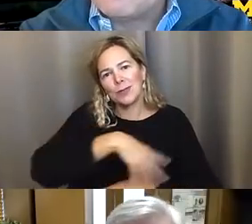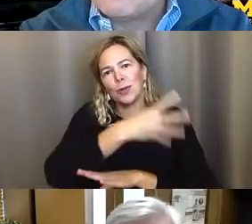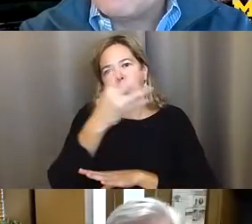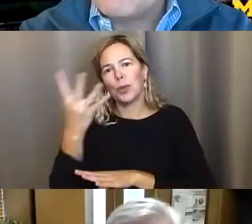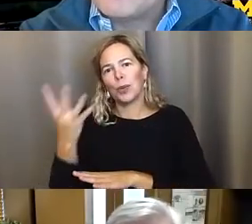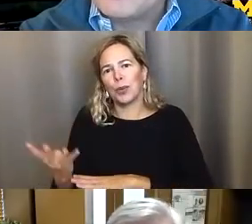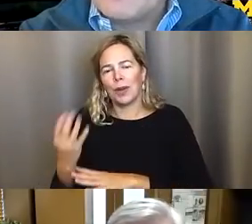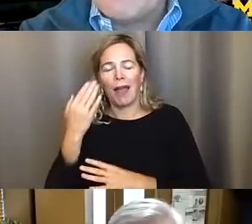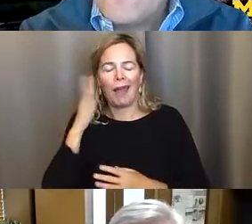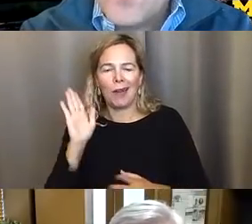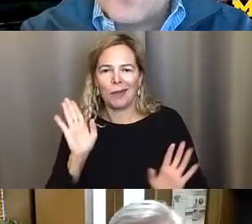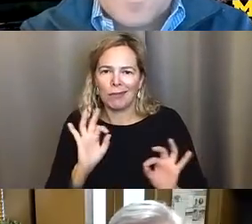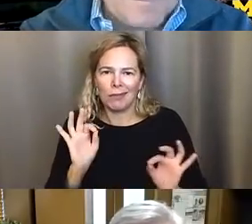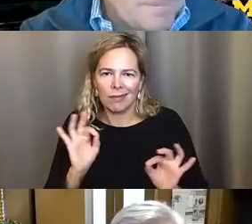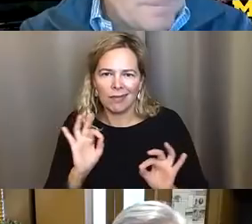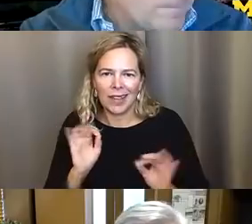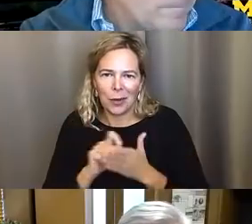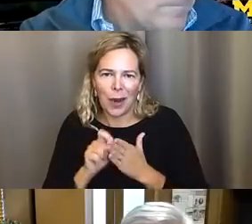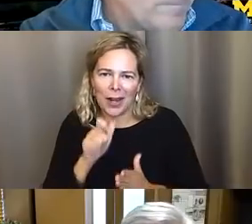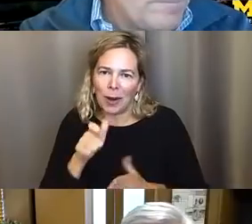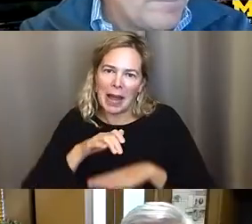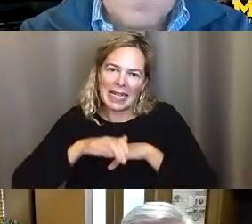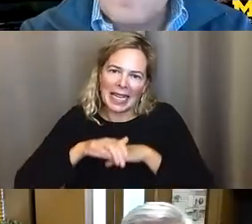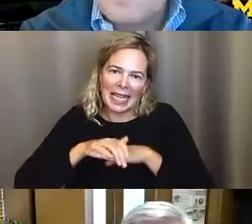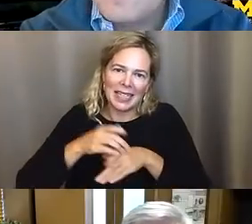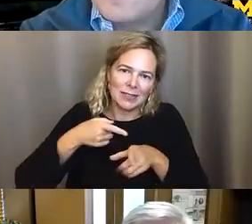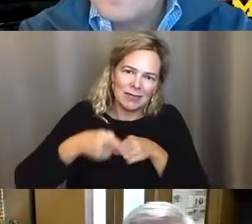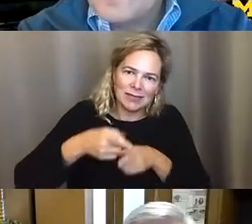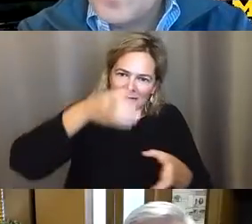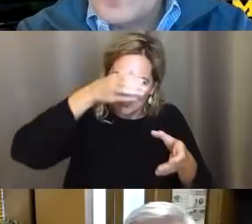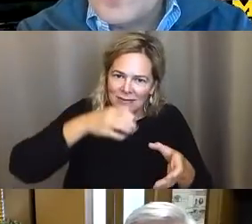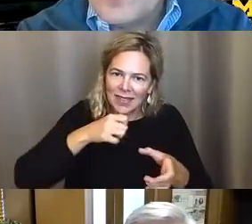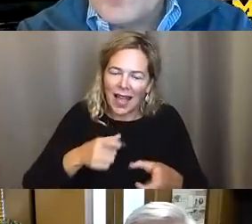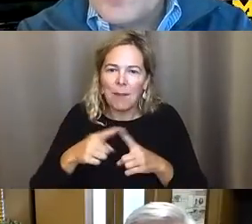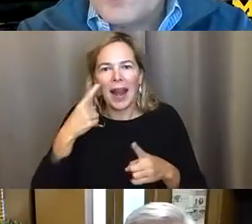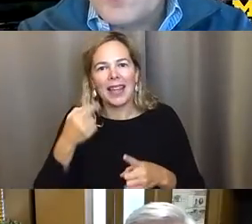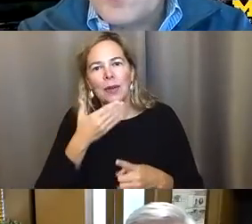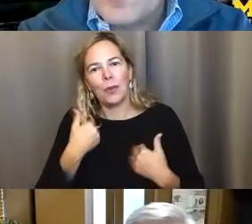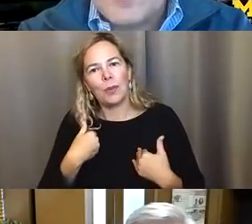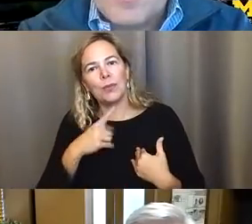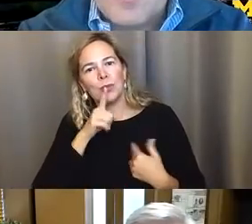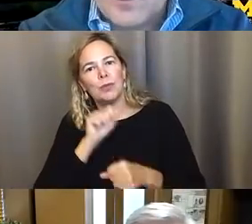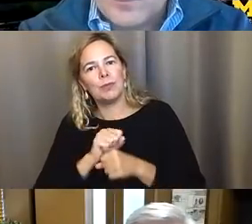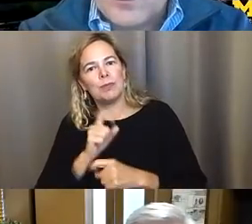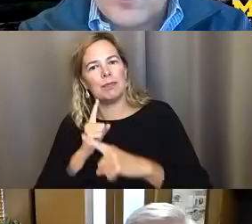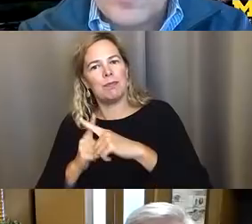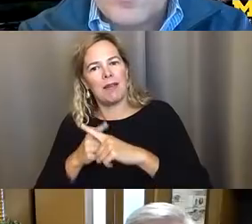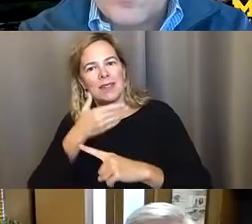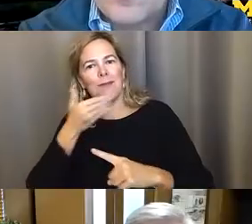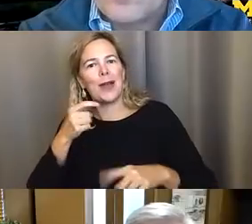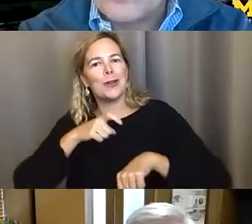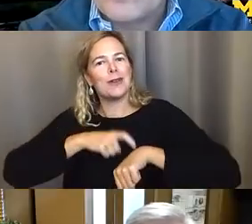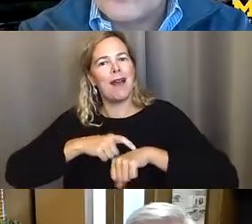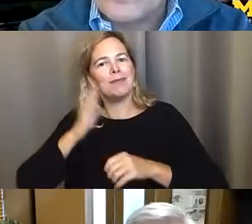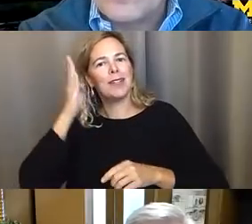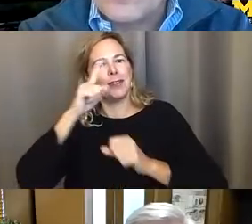I'm no writer or English major, but I think that there are better times ahead, and we need to continue